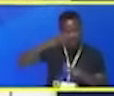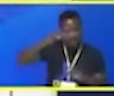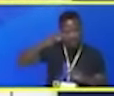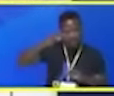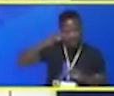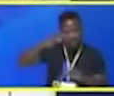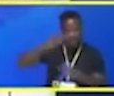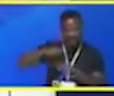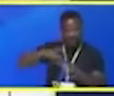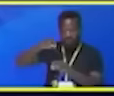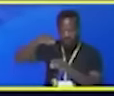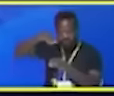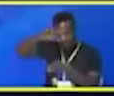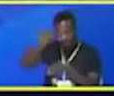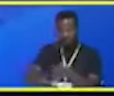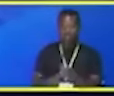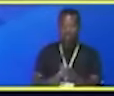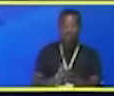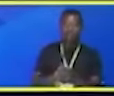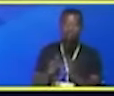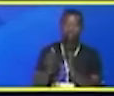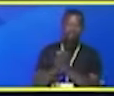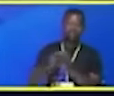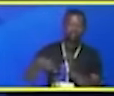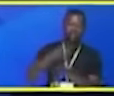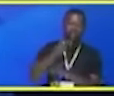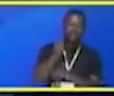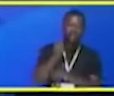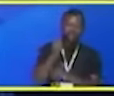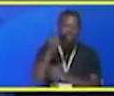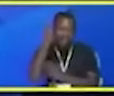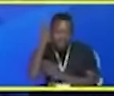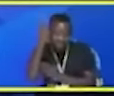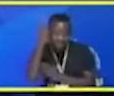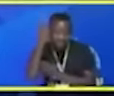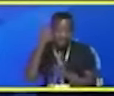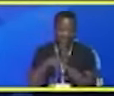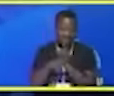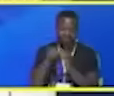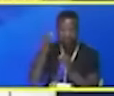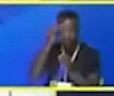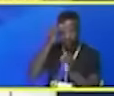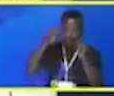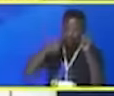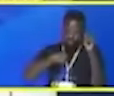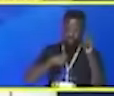in this. Is that in your Bible? That he understandeth and he knoweth me.